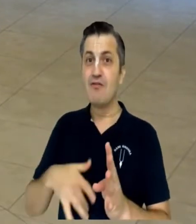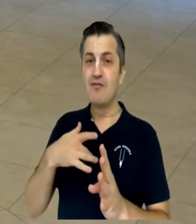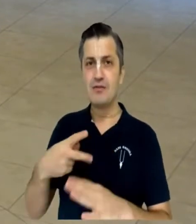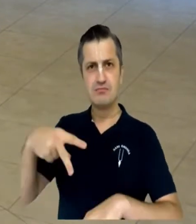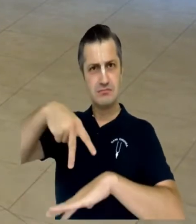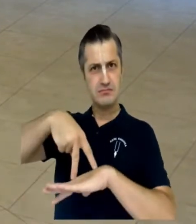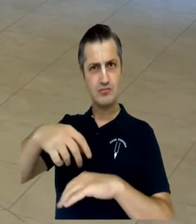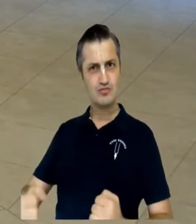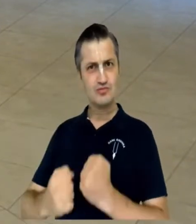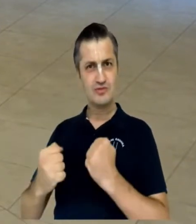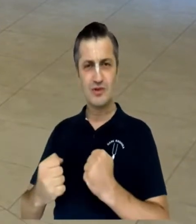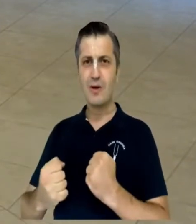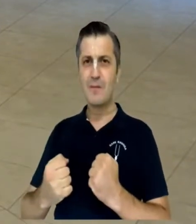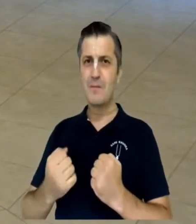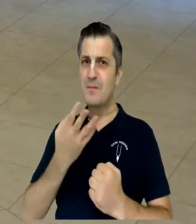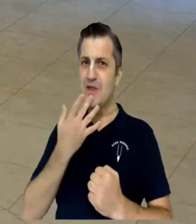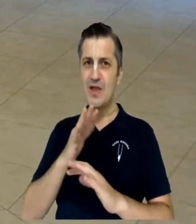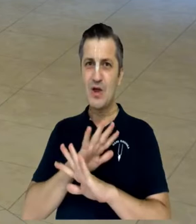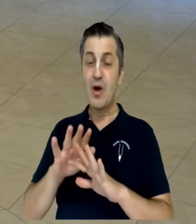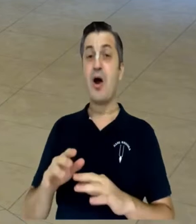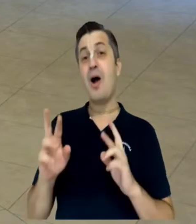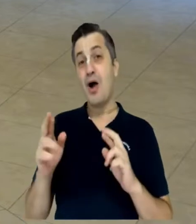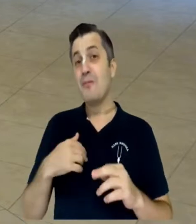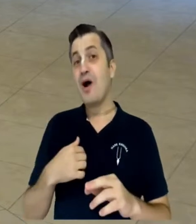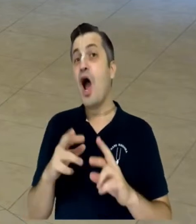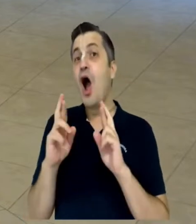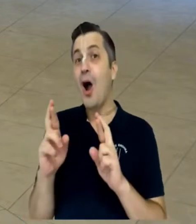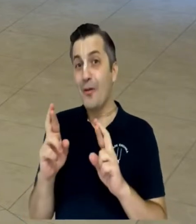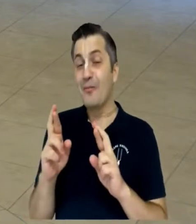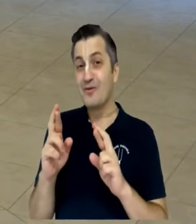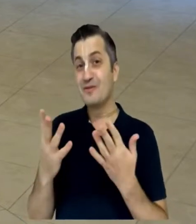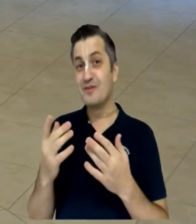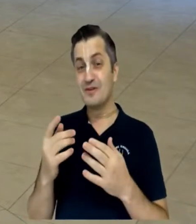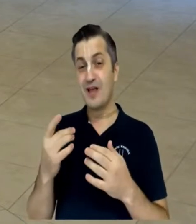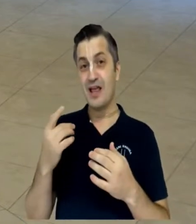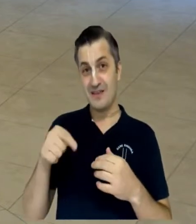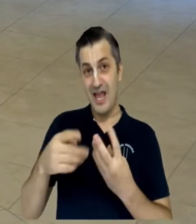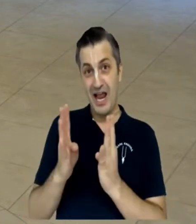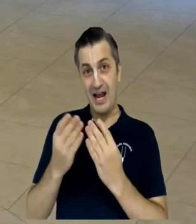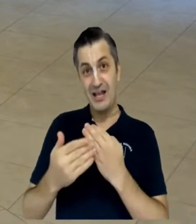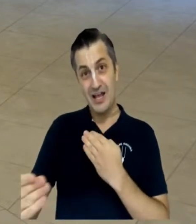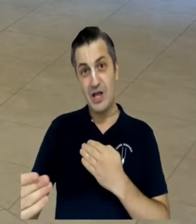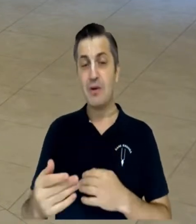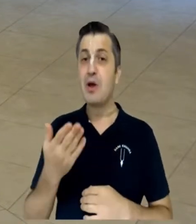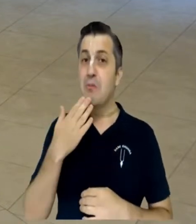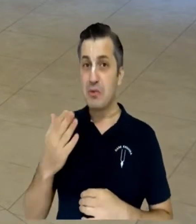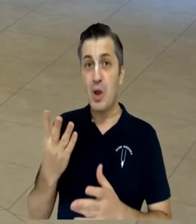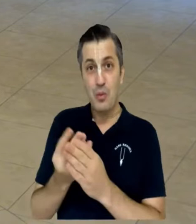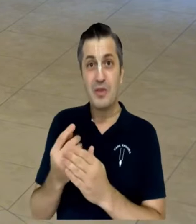it's just a humble aspiration I'm having. So let's see what's gonna happen. But you need to stick with me till the end. That's the only